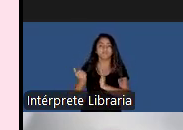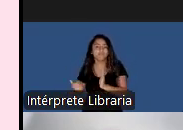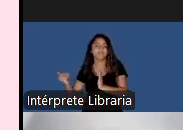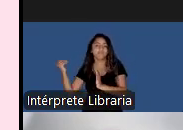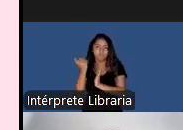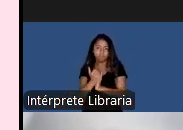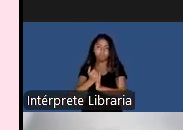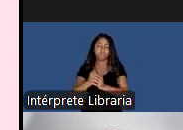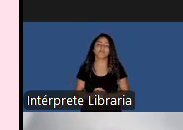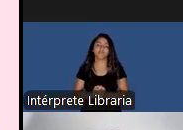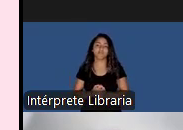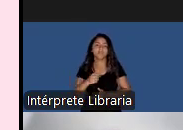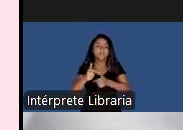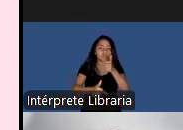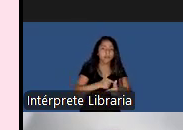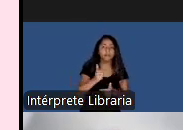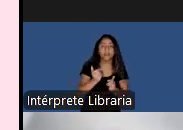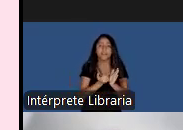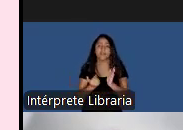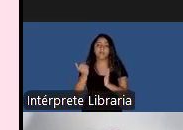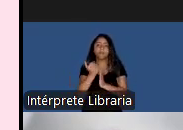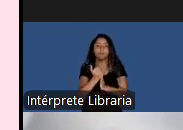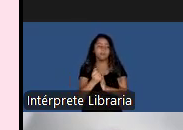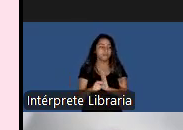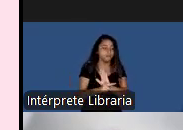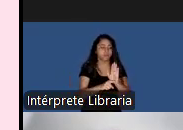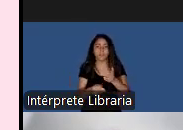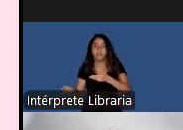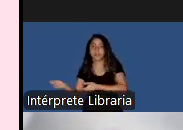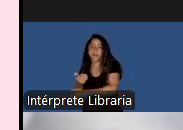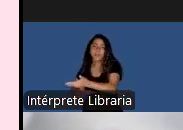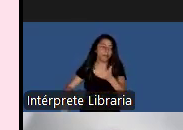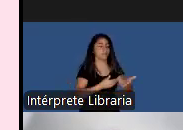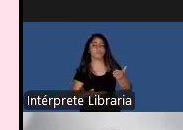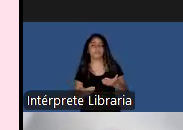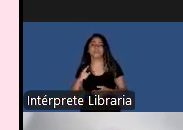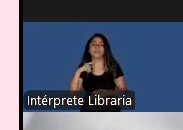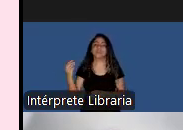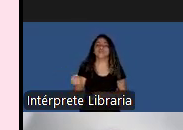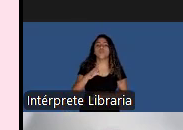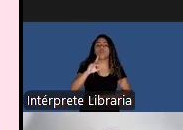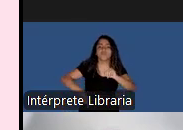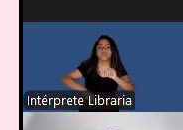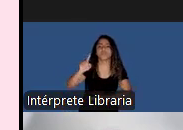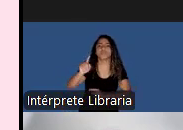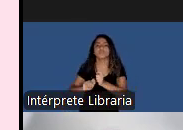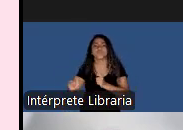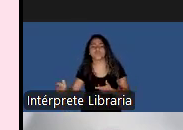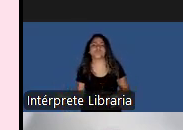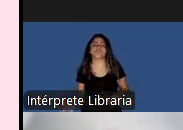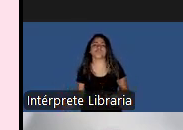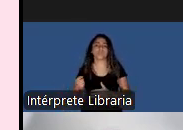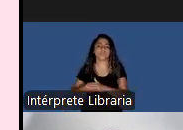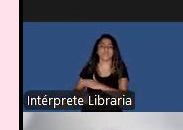balance, and make our products more profitable and fostering more this ecosystem and more cross-selling. So we are developing new